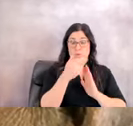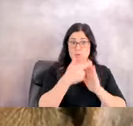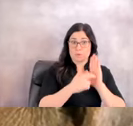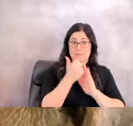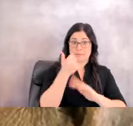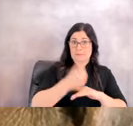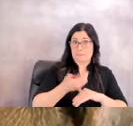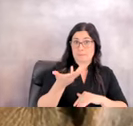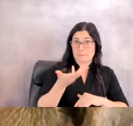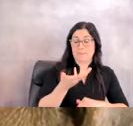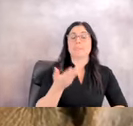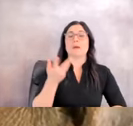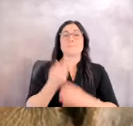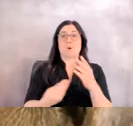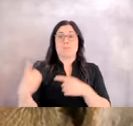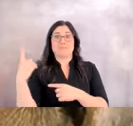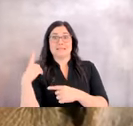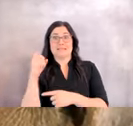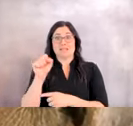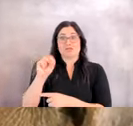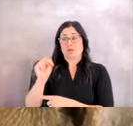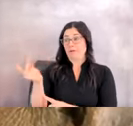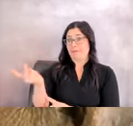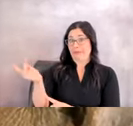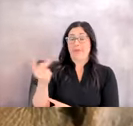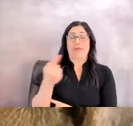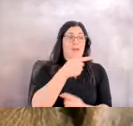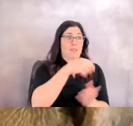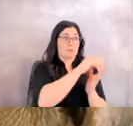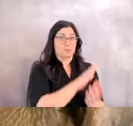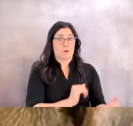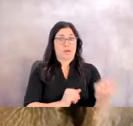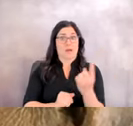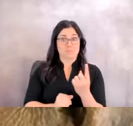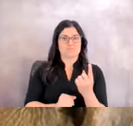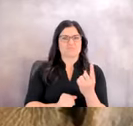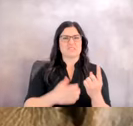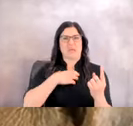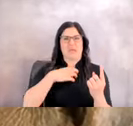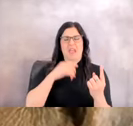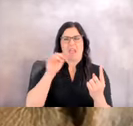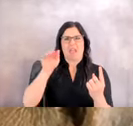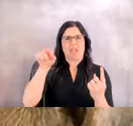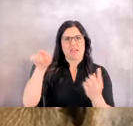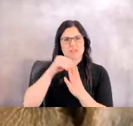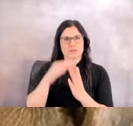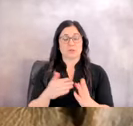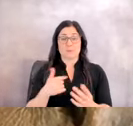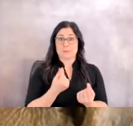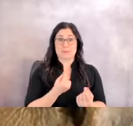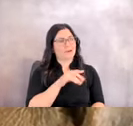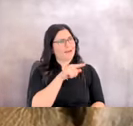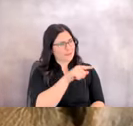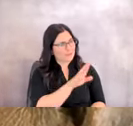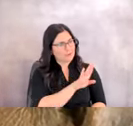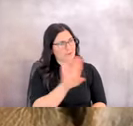both my dean and Sean, and when a student comes to me about another instructor, the first thing I say is, have you talked